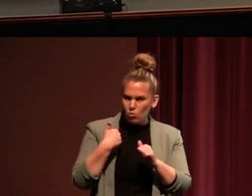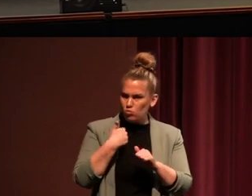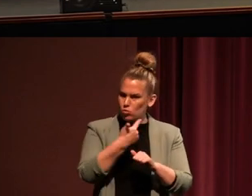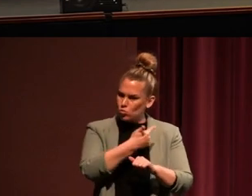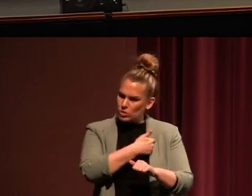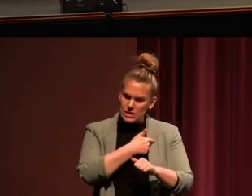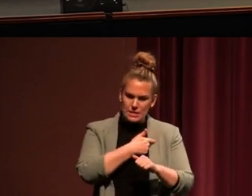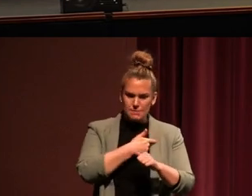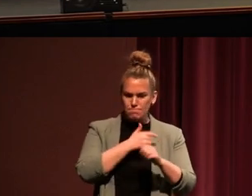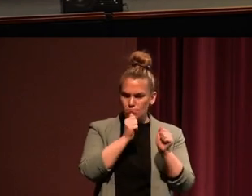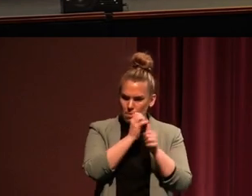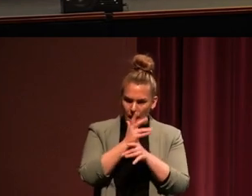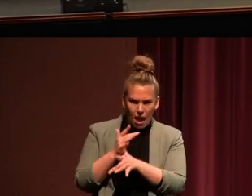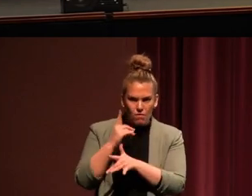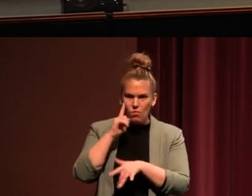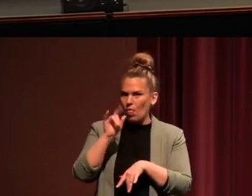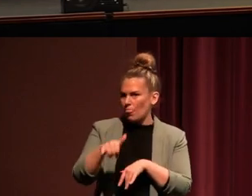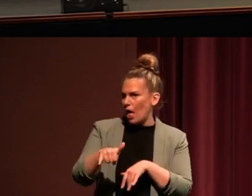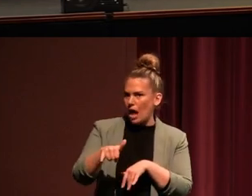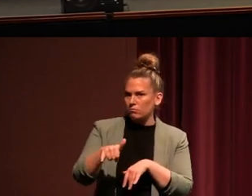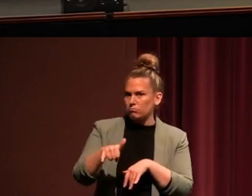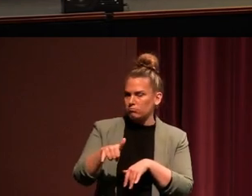climate?